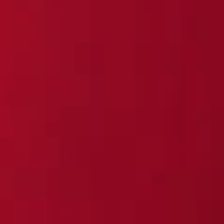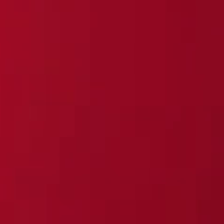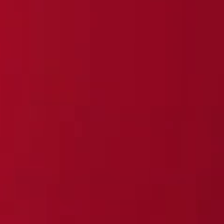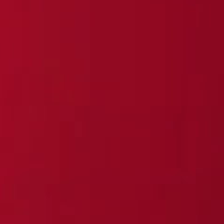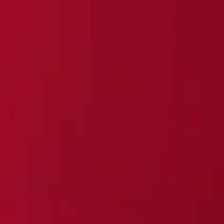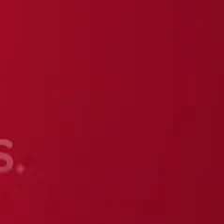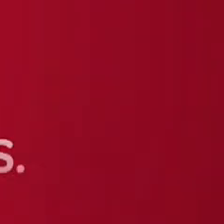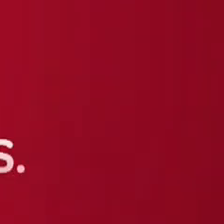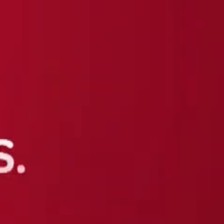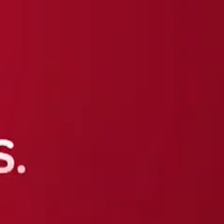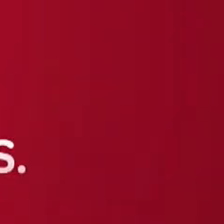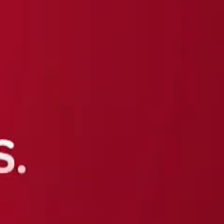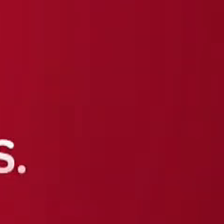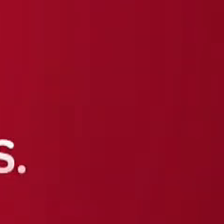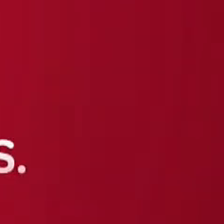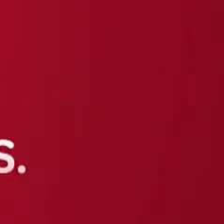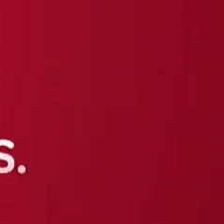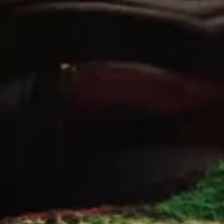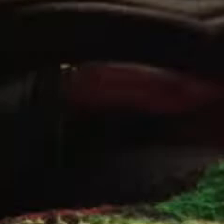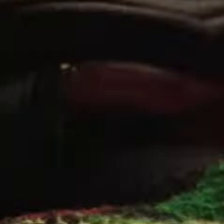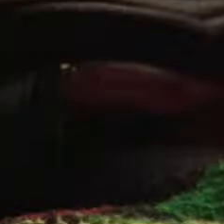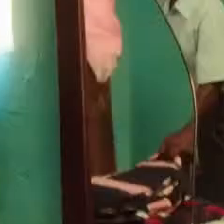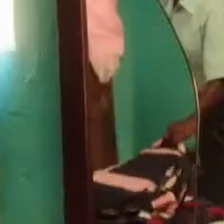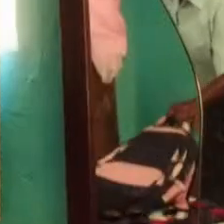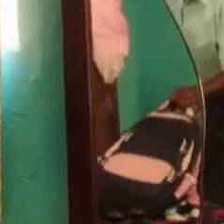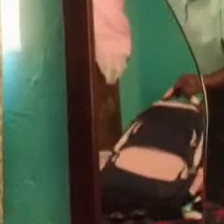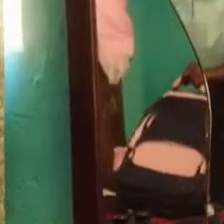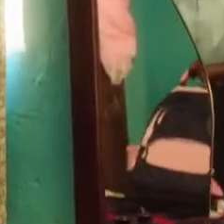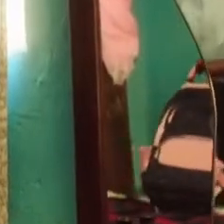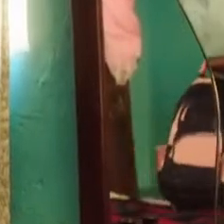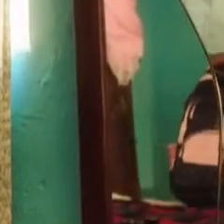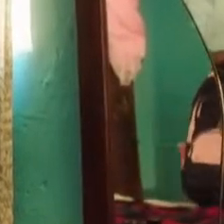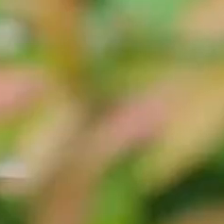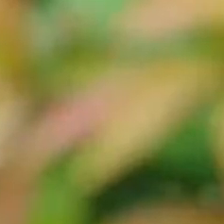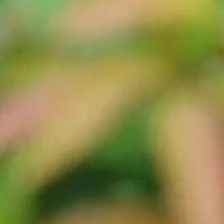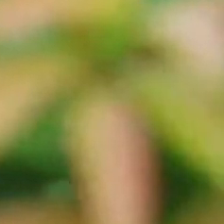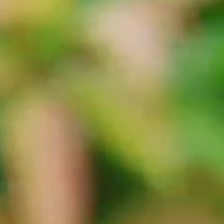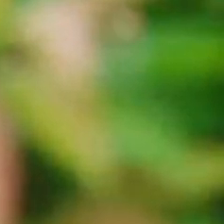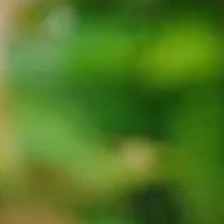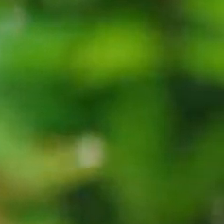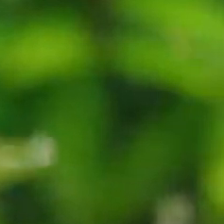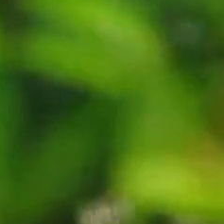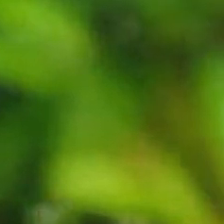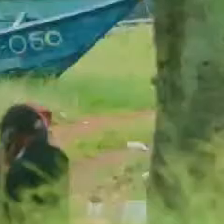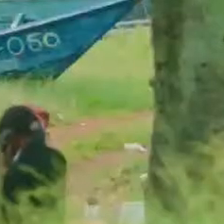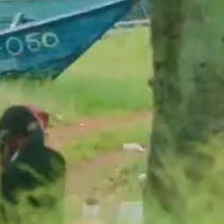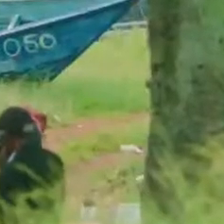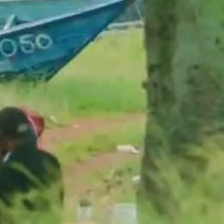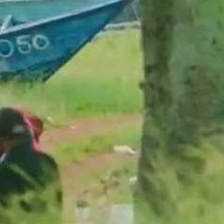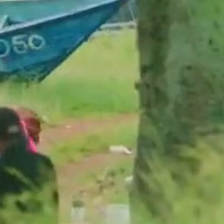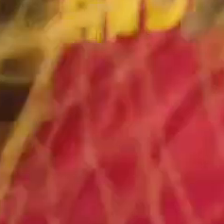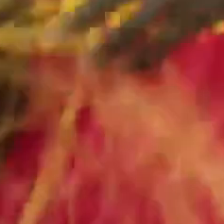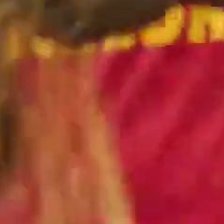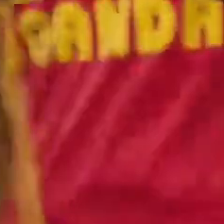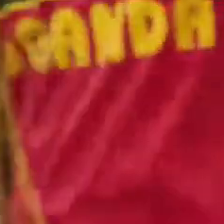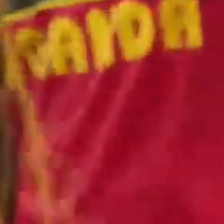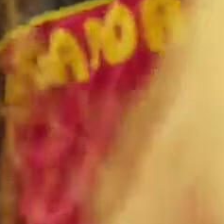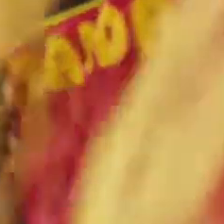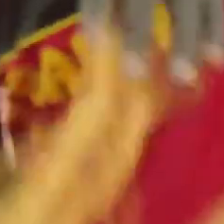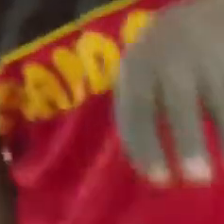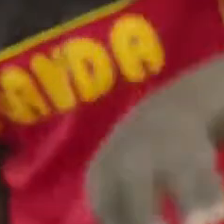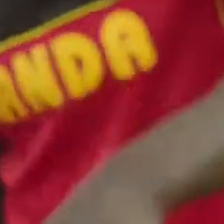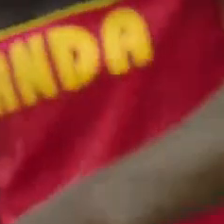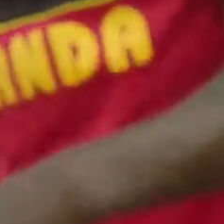Money, instant, secure, borderless. This isn't just a girl. She is the future. This is